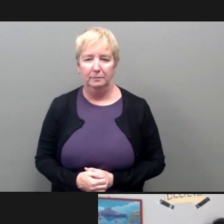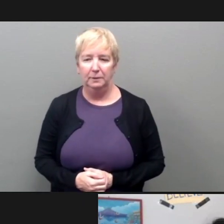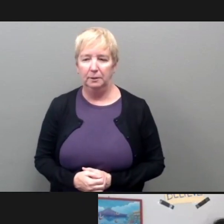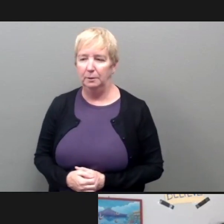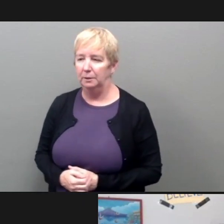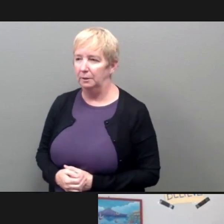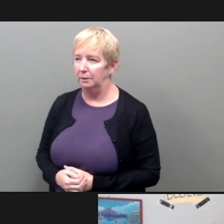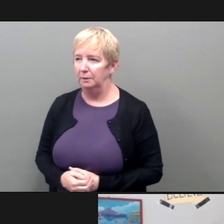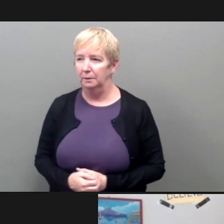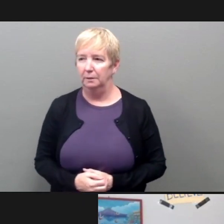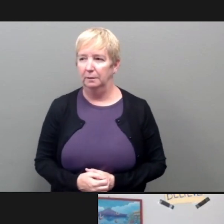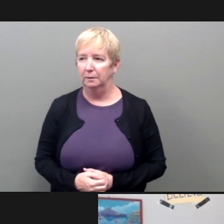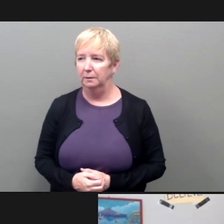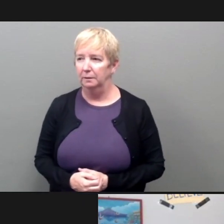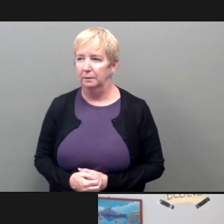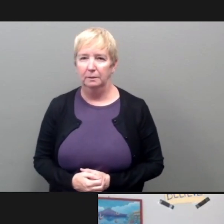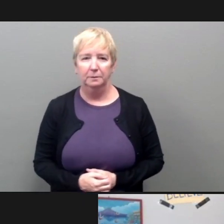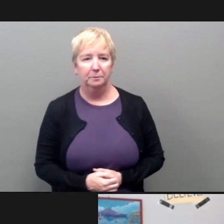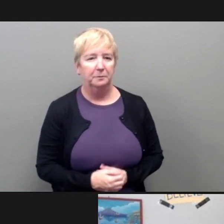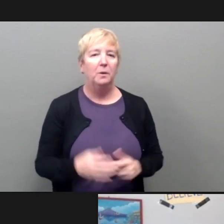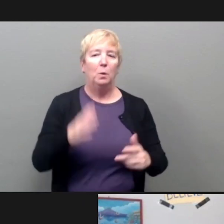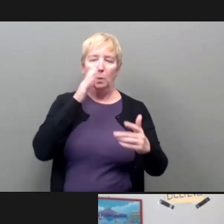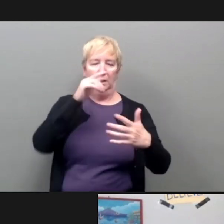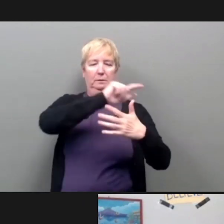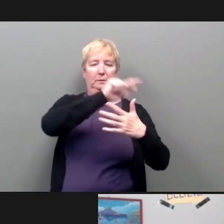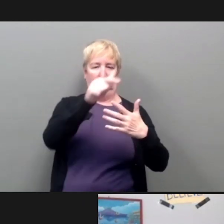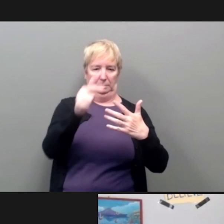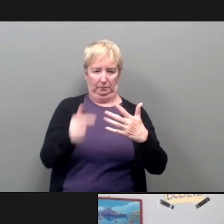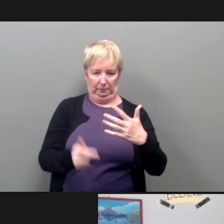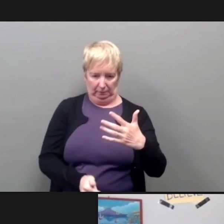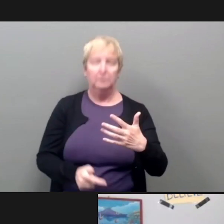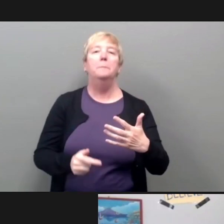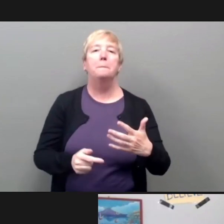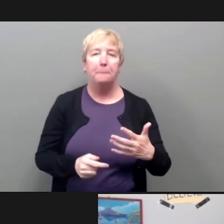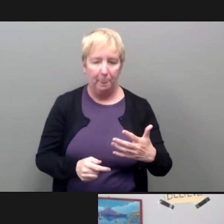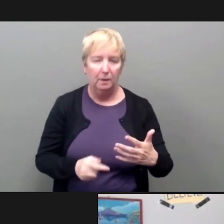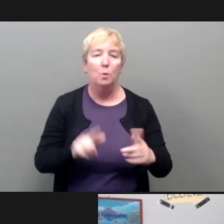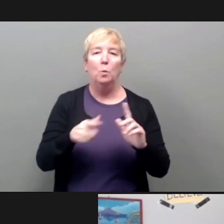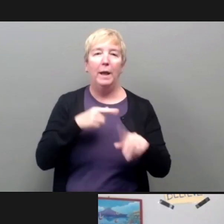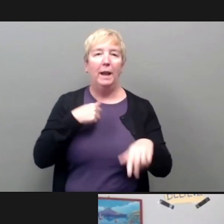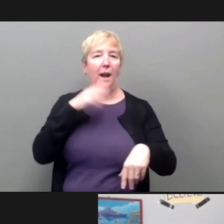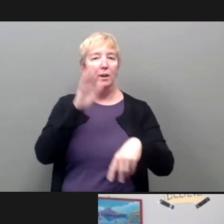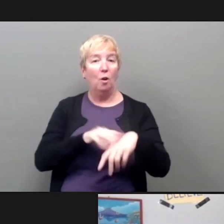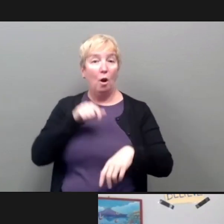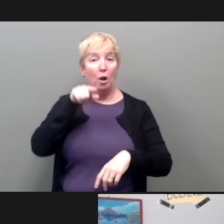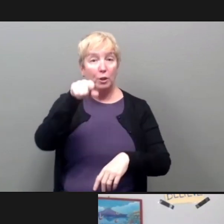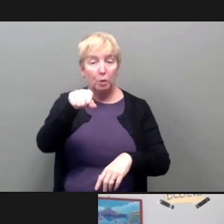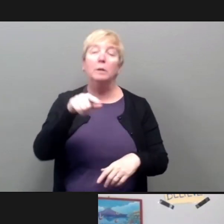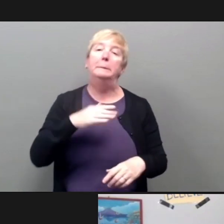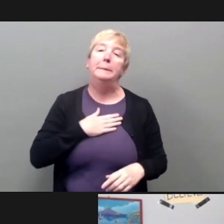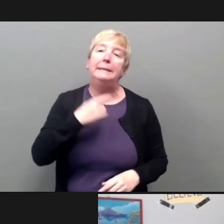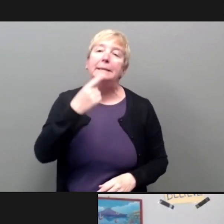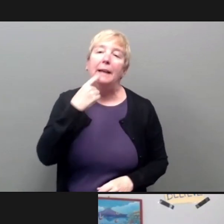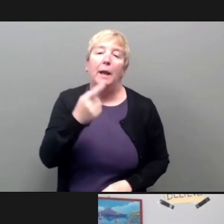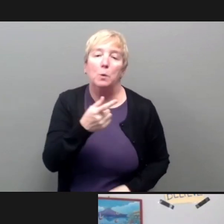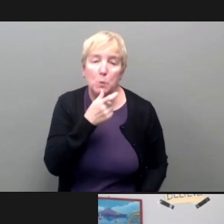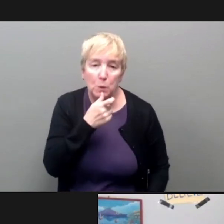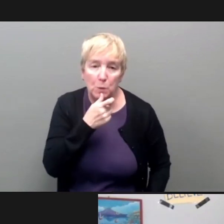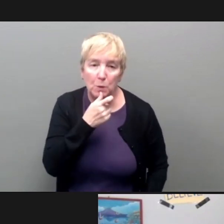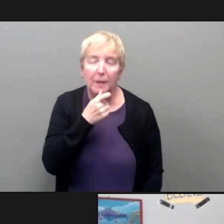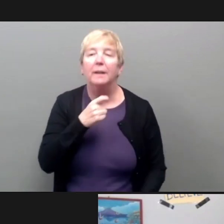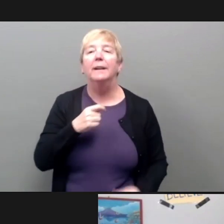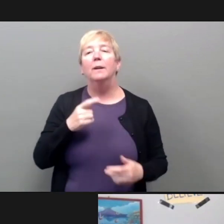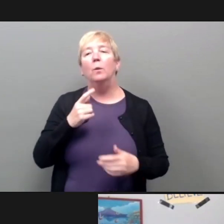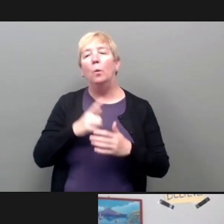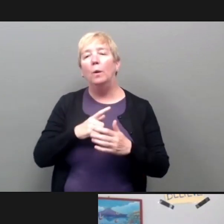3 folks at a time, and we'll go in that order. And when I call on you, please do just identify yourself by name and